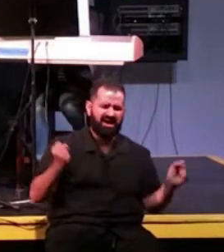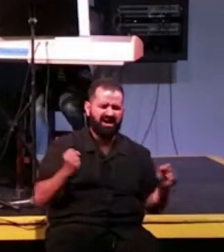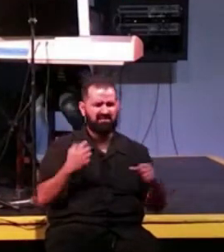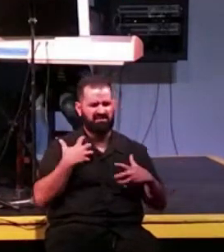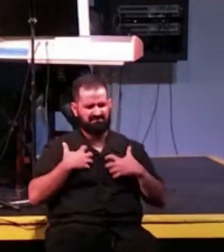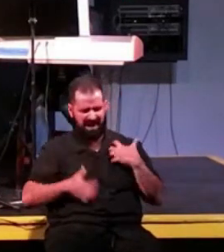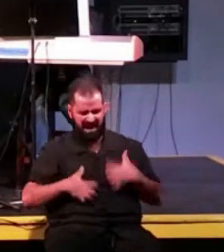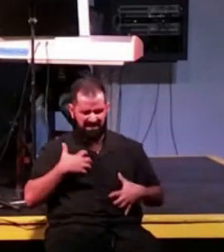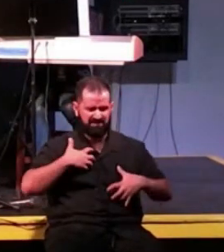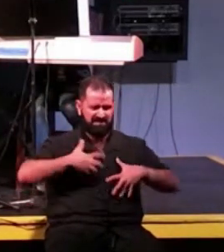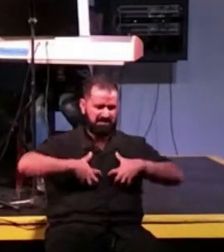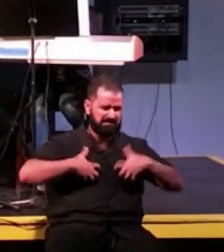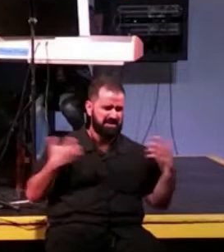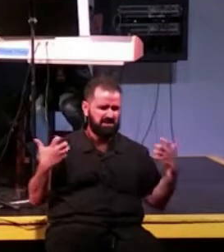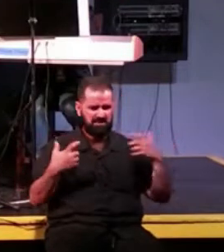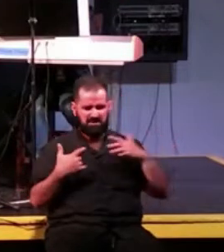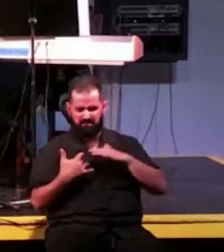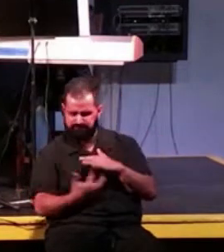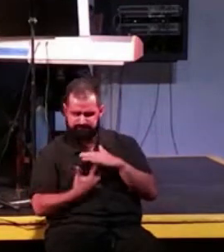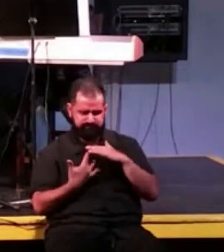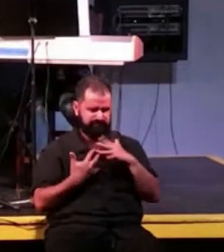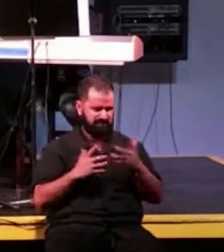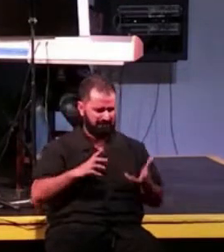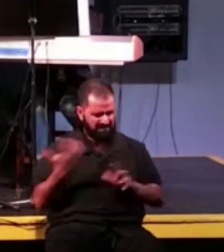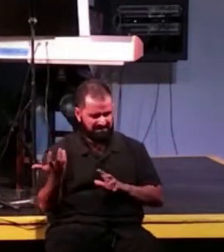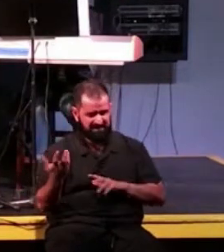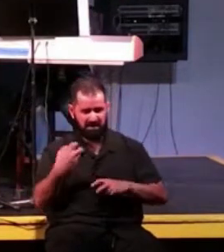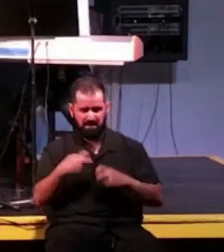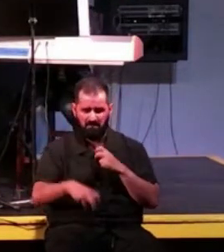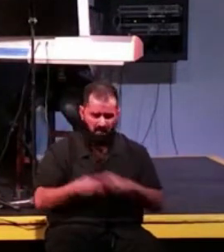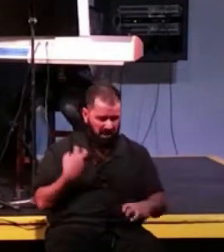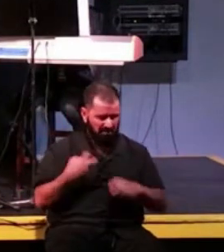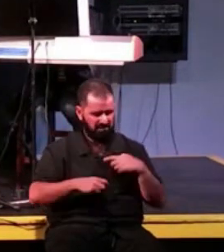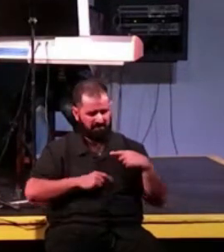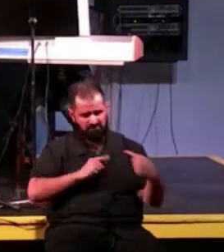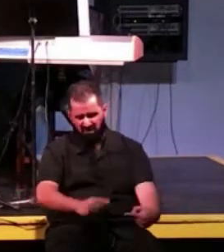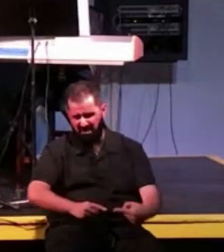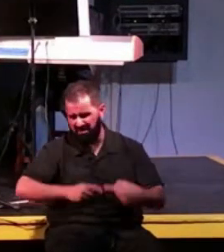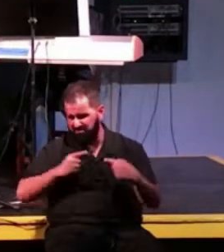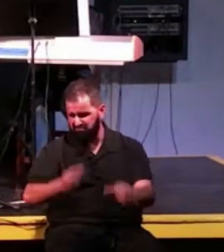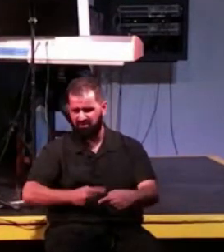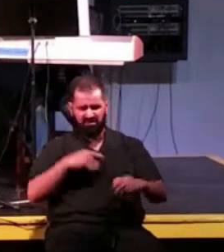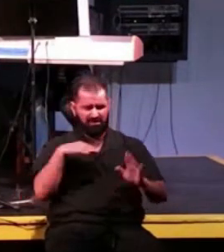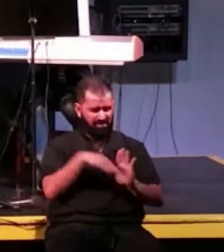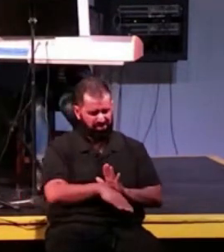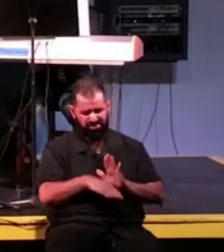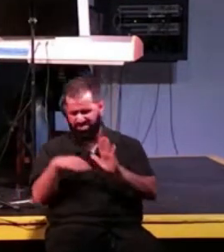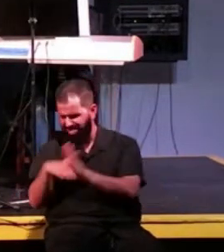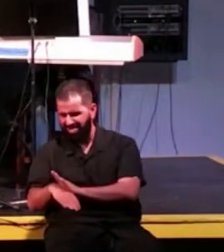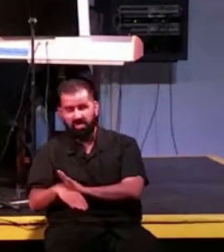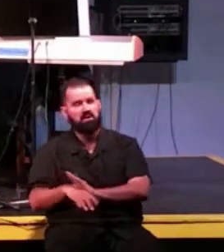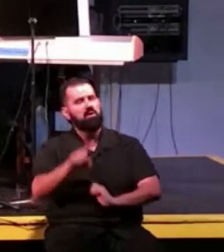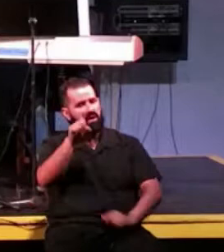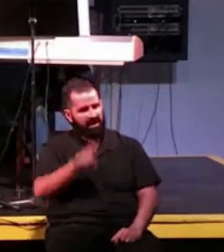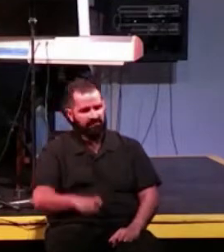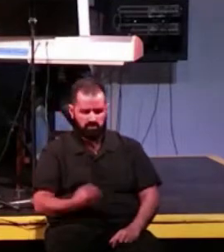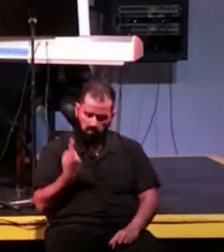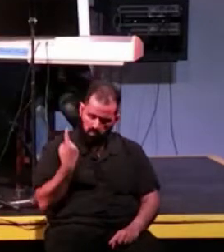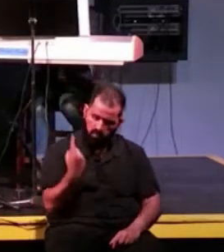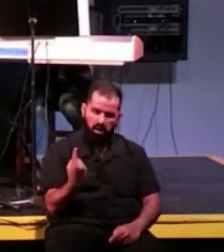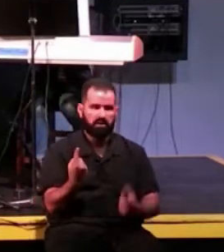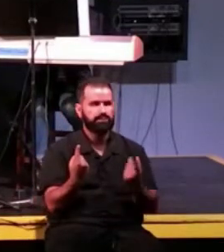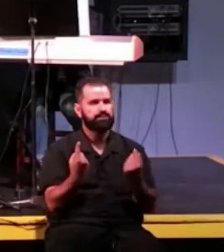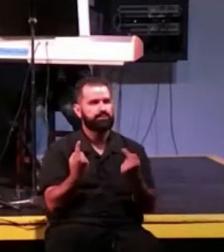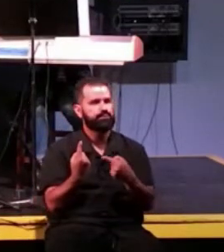and bitter and messing relationships up and messing people up and messing your life up, you have to do one thing and one thing